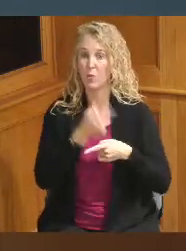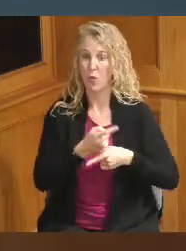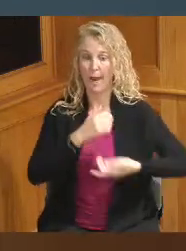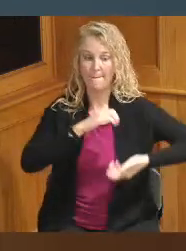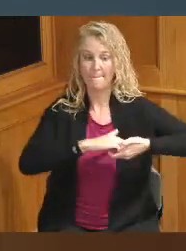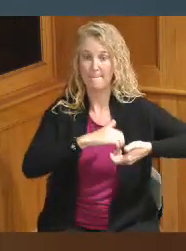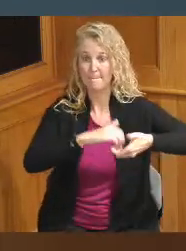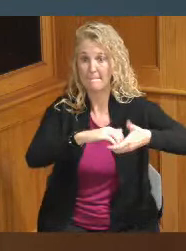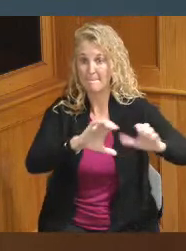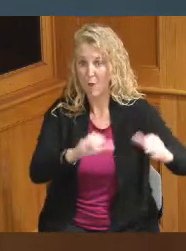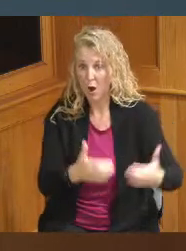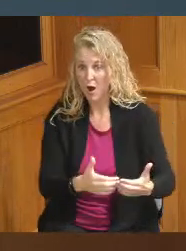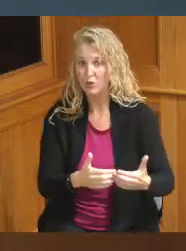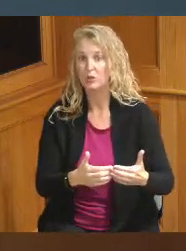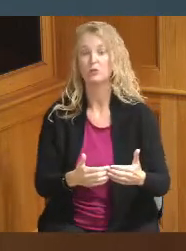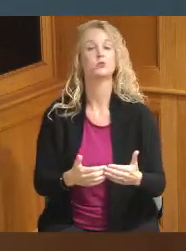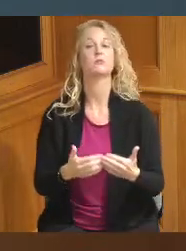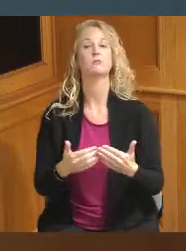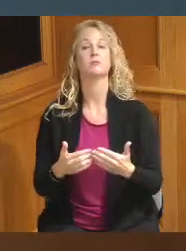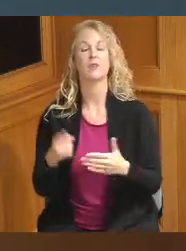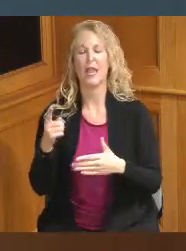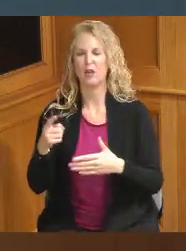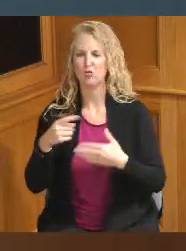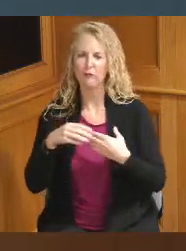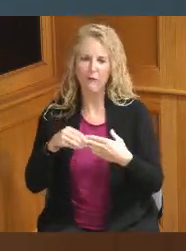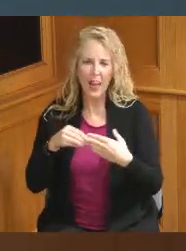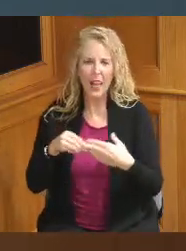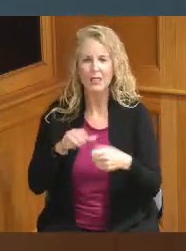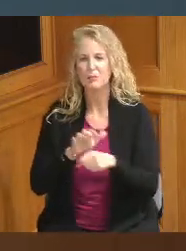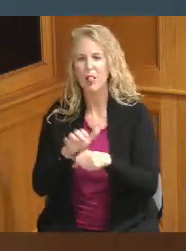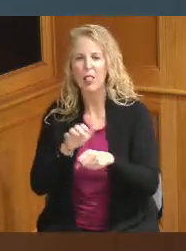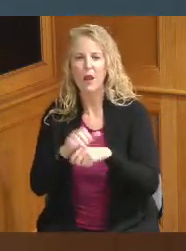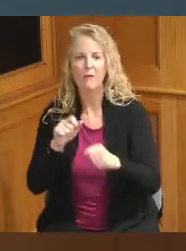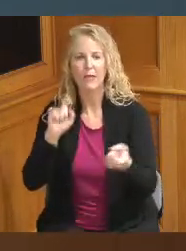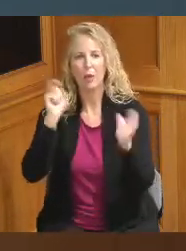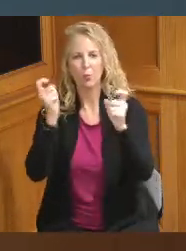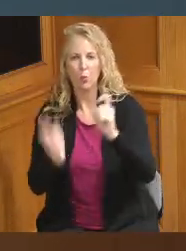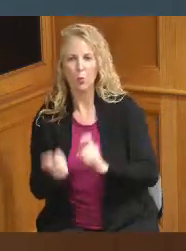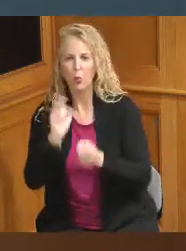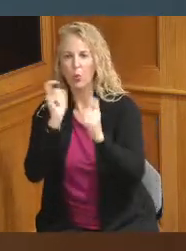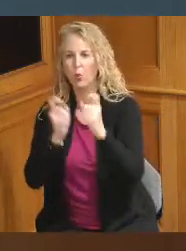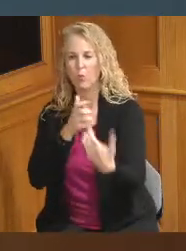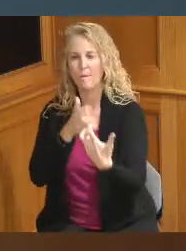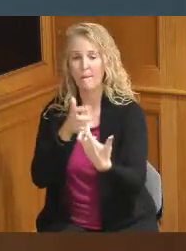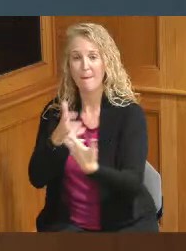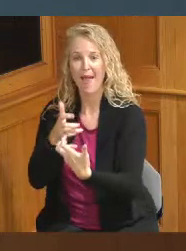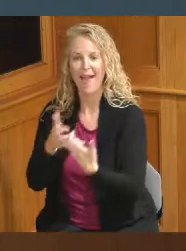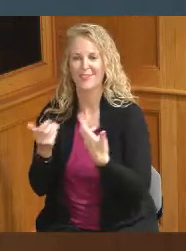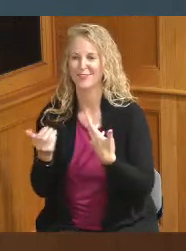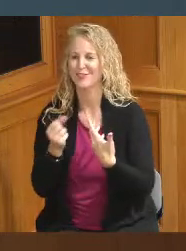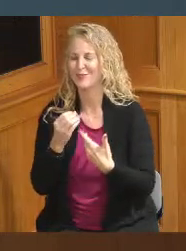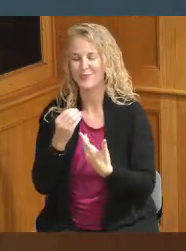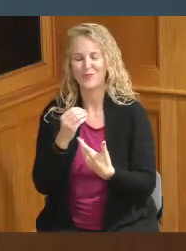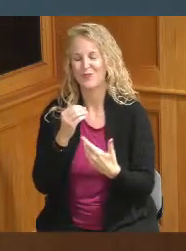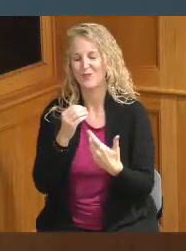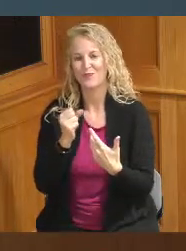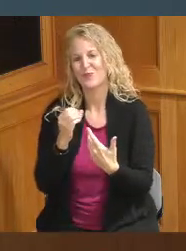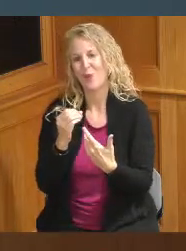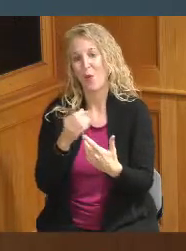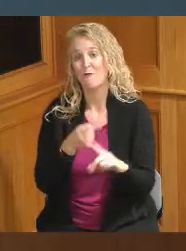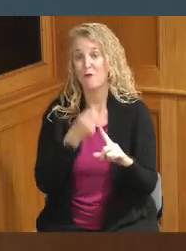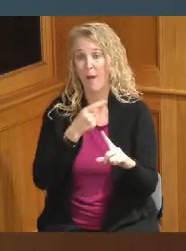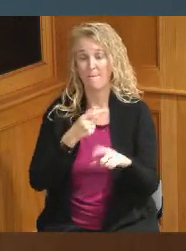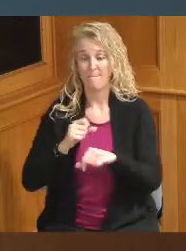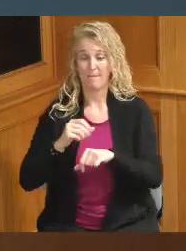partners, and you're nimble enough to make the changes and to reach people where they are to try to get the results, both on the